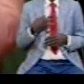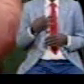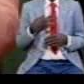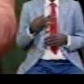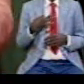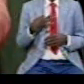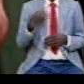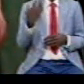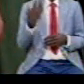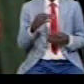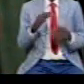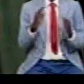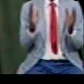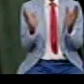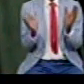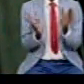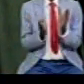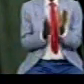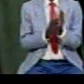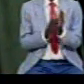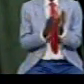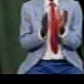garment of